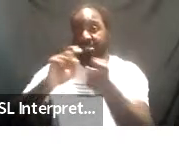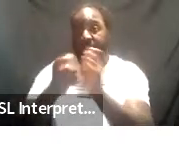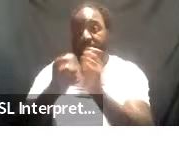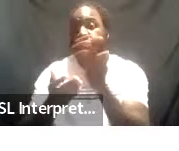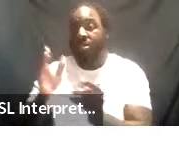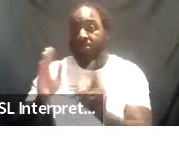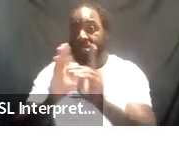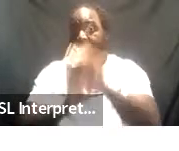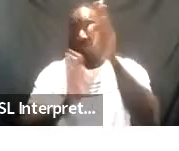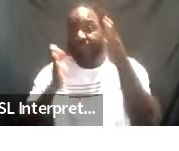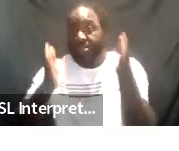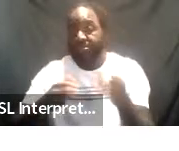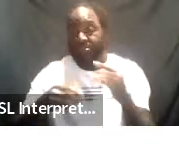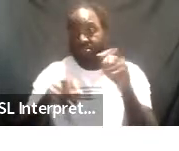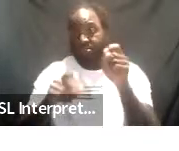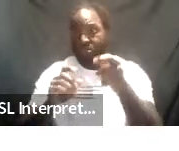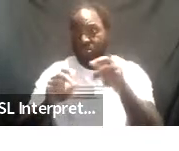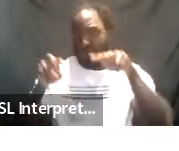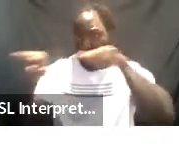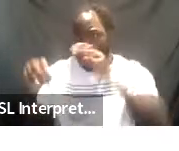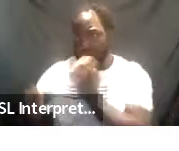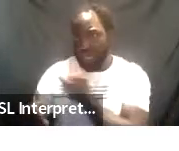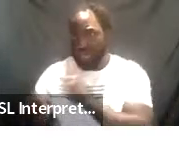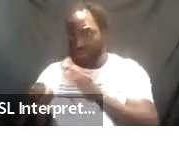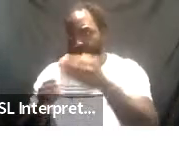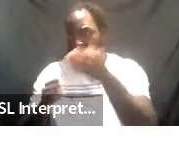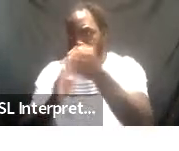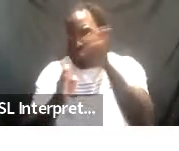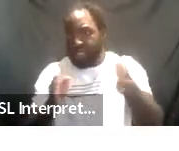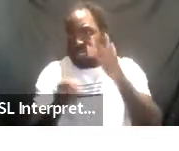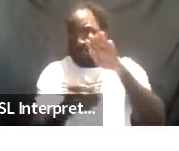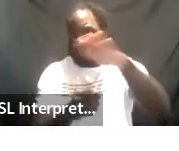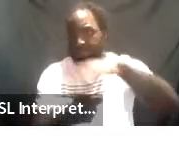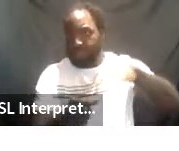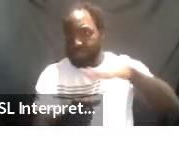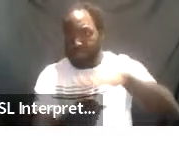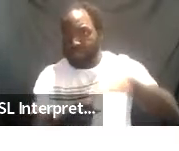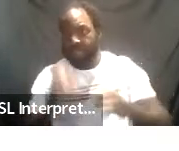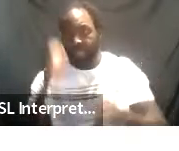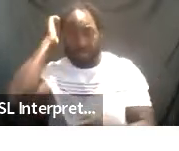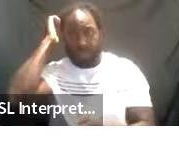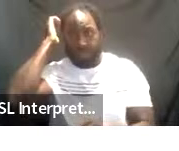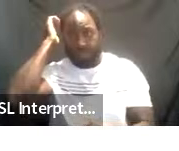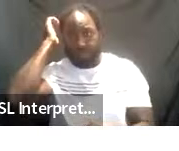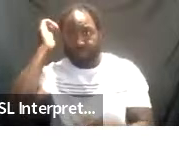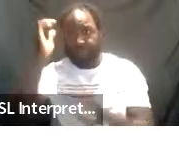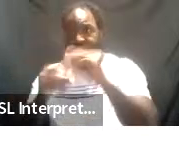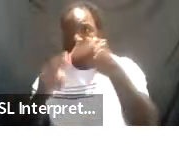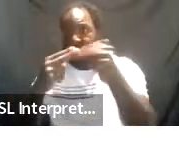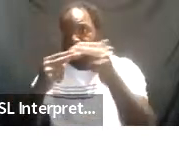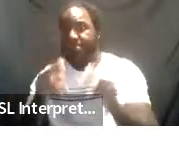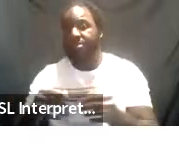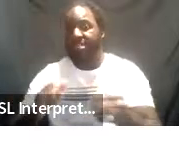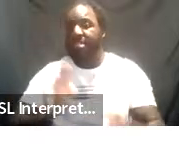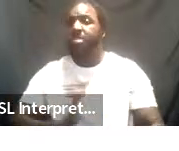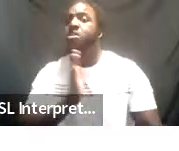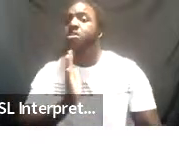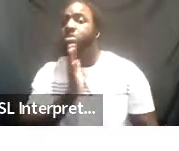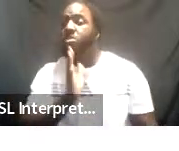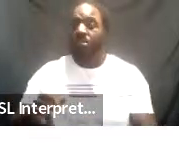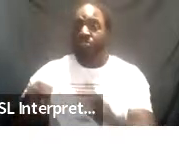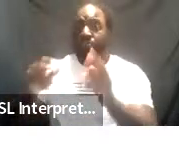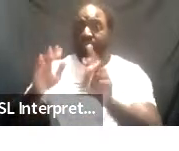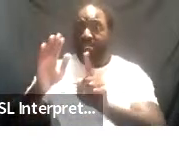neighborhood by buying up air rights and land from institutions and building all luxury towers. So in